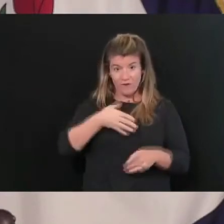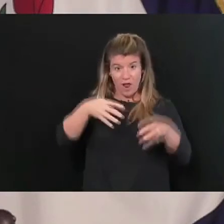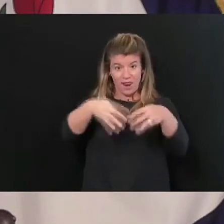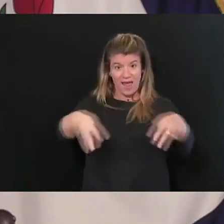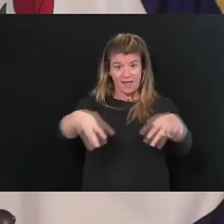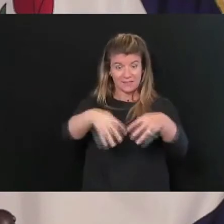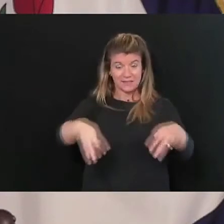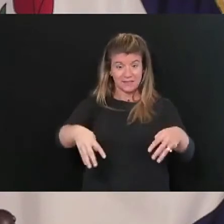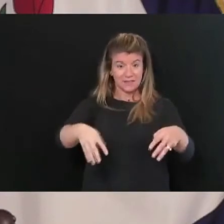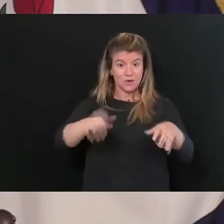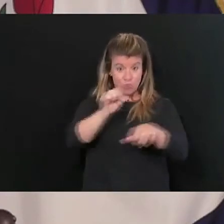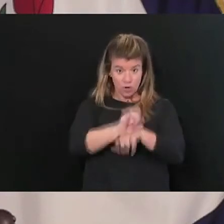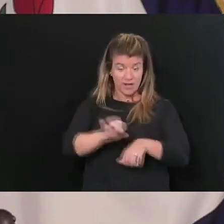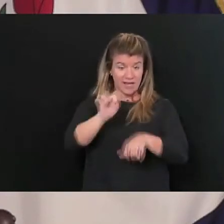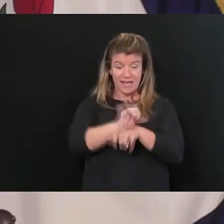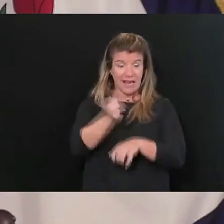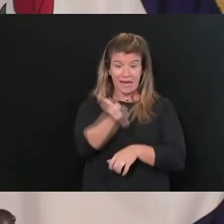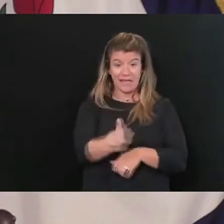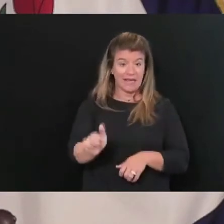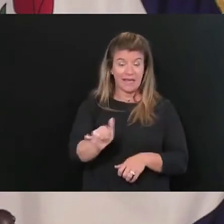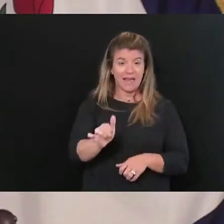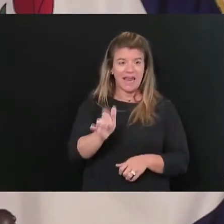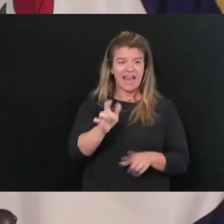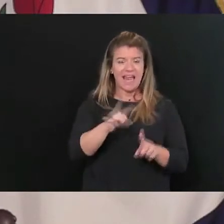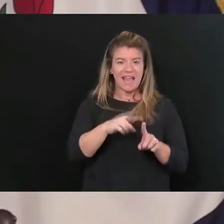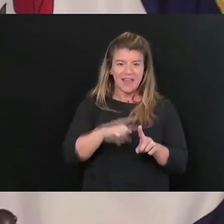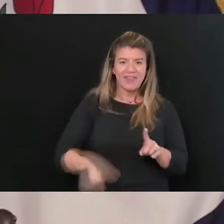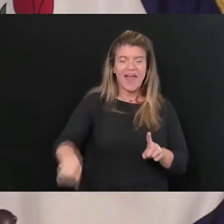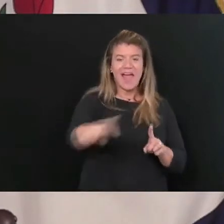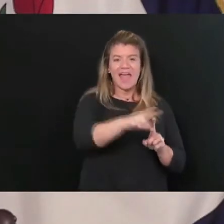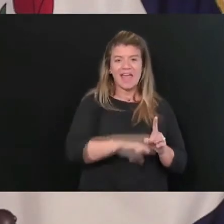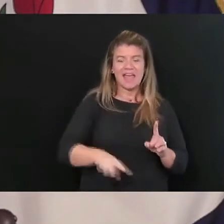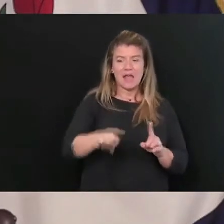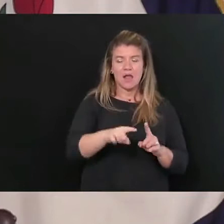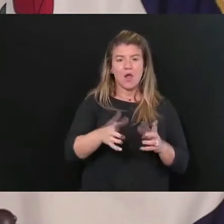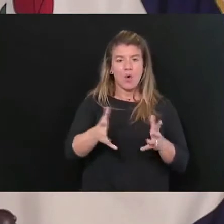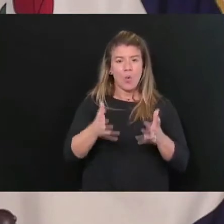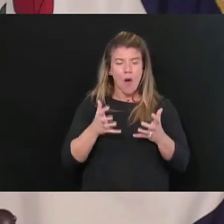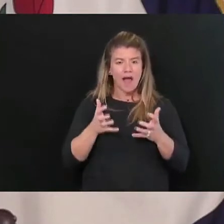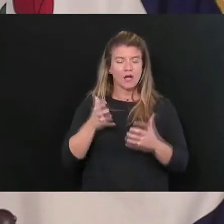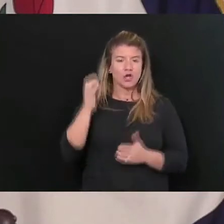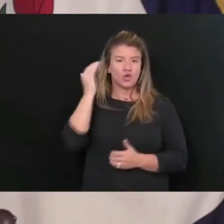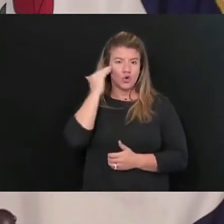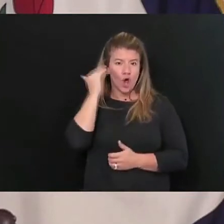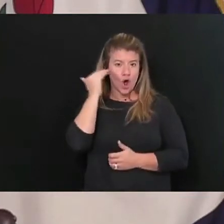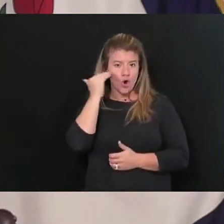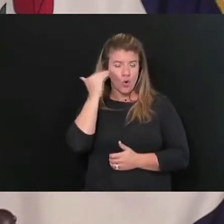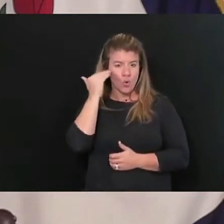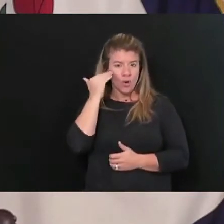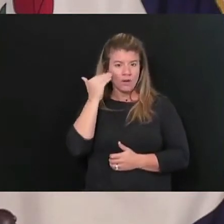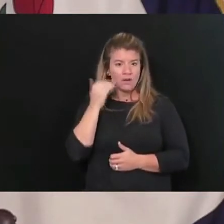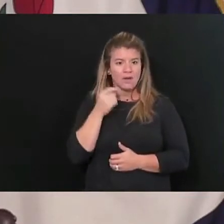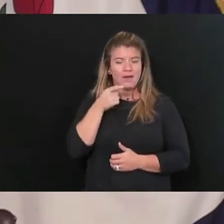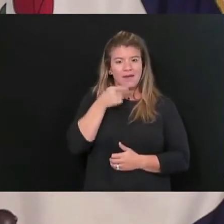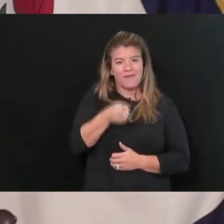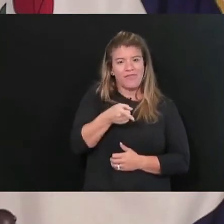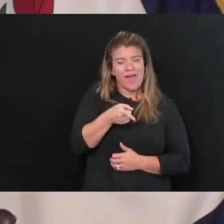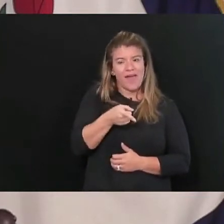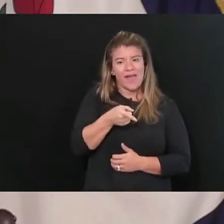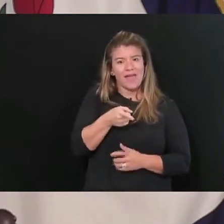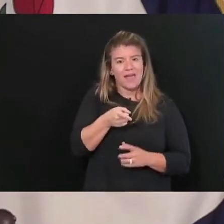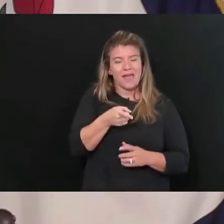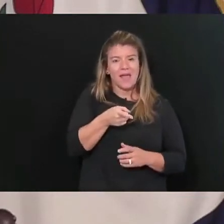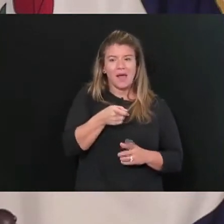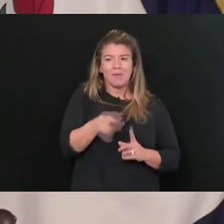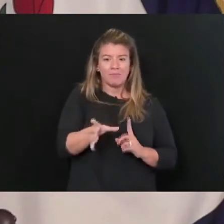any lines, they absolutely want to know if they could possibly be